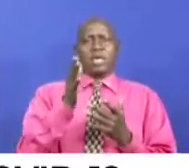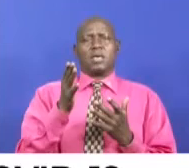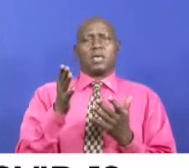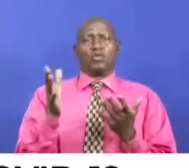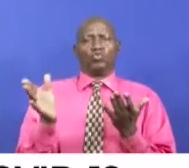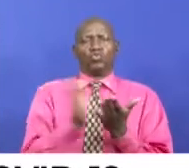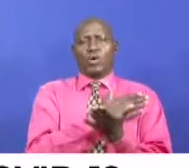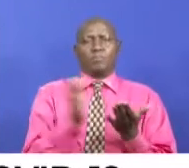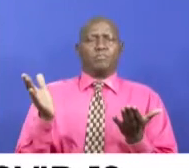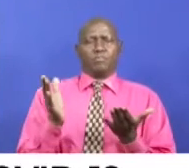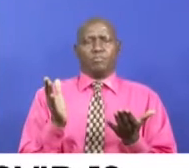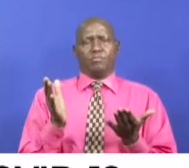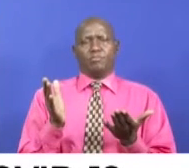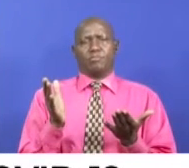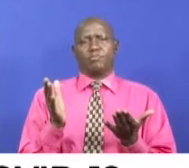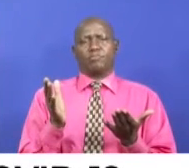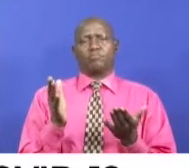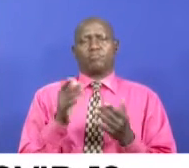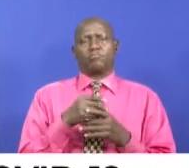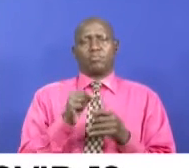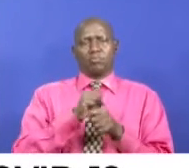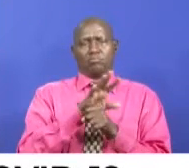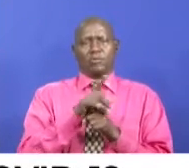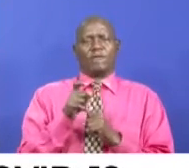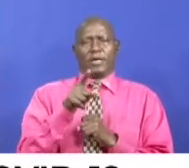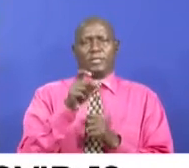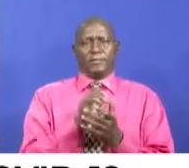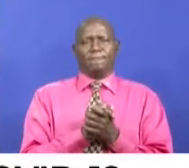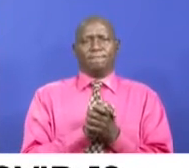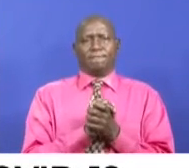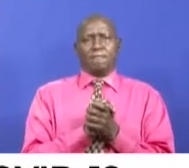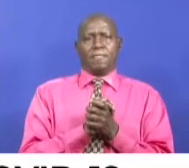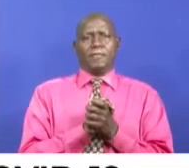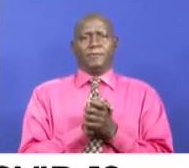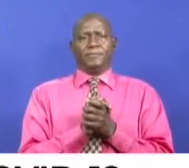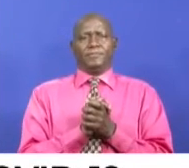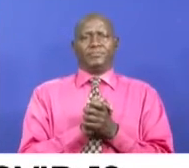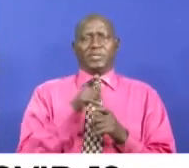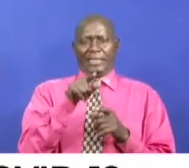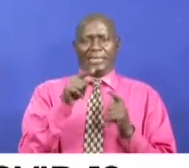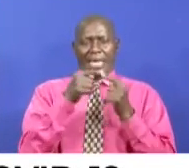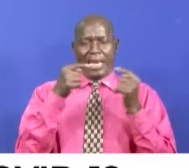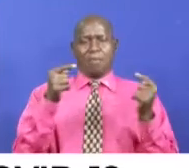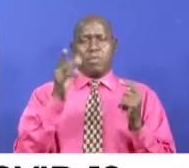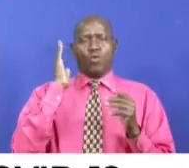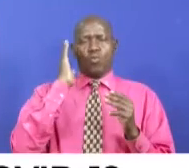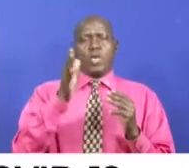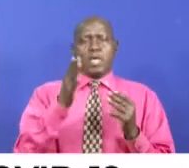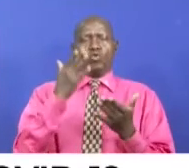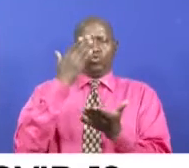spread. Curtailing our movements will completely immobilize this enemy and stop its